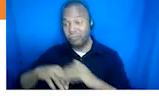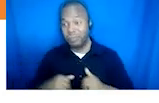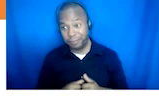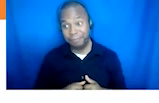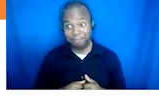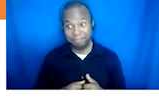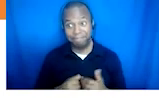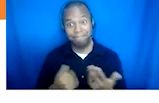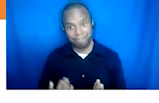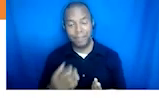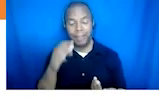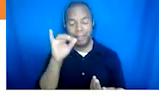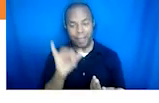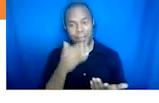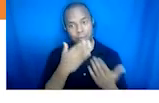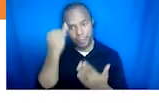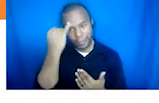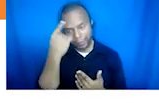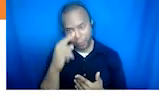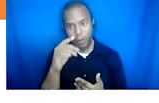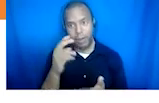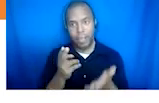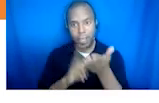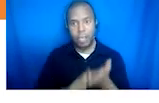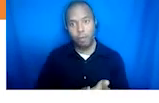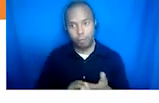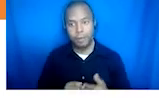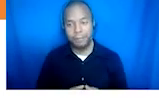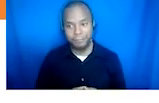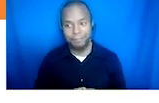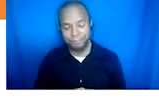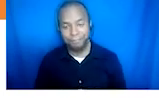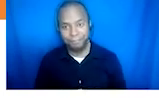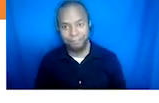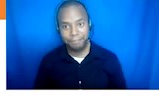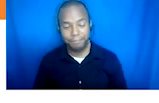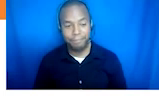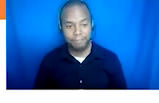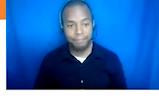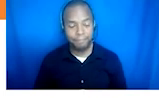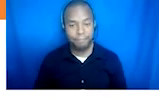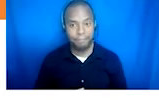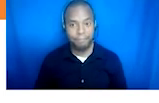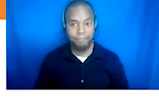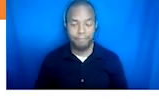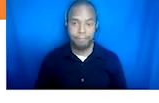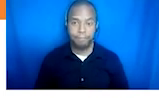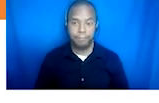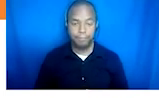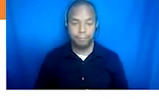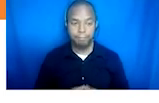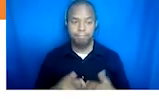That's grabbing enrollment. And that's sharing our discipline expertise with those students.